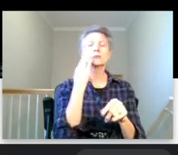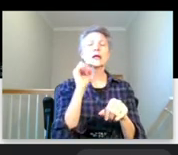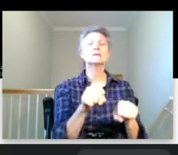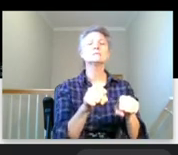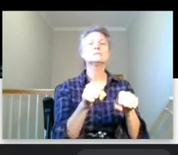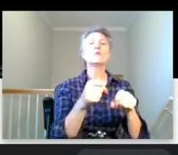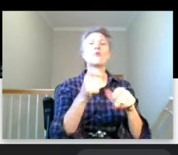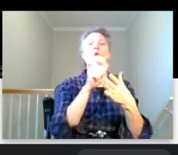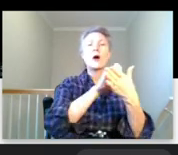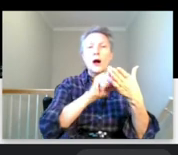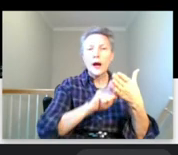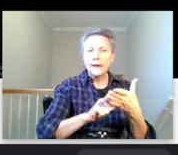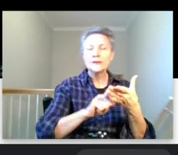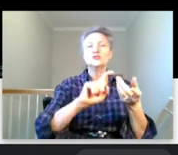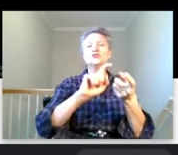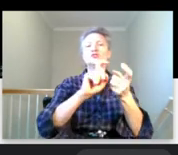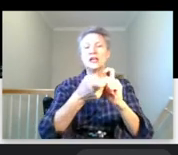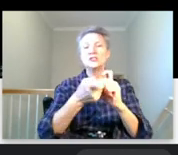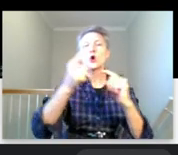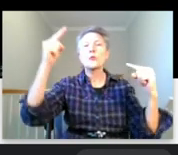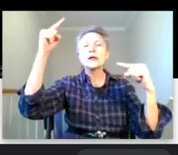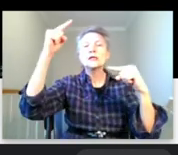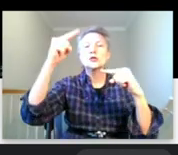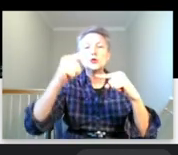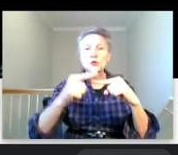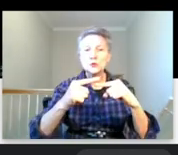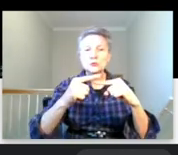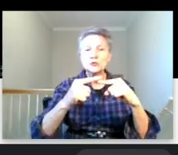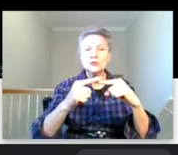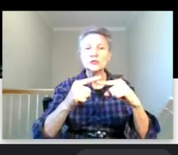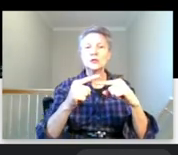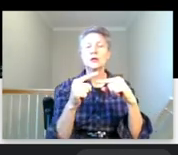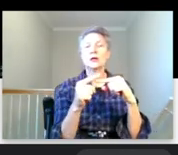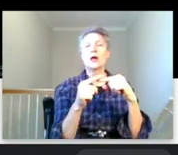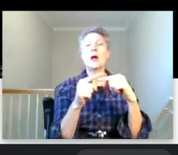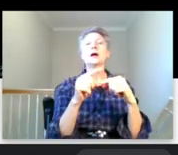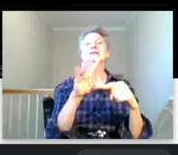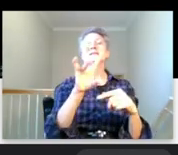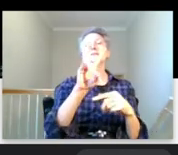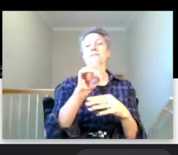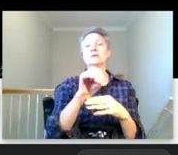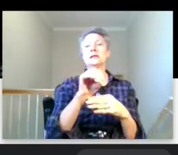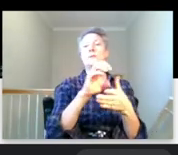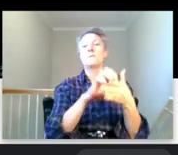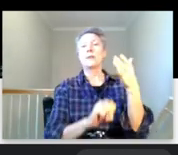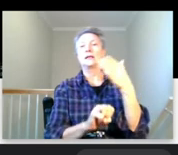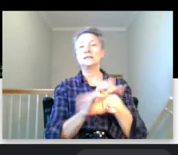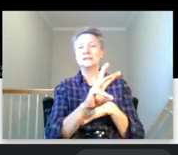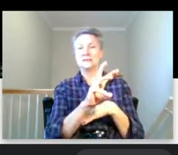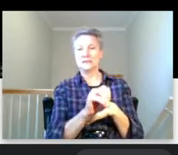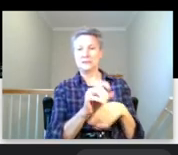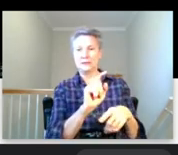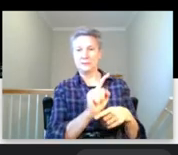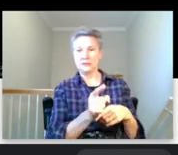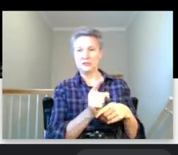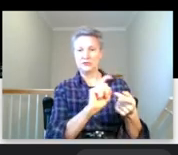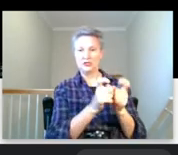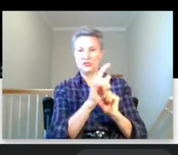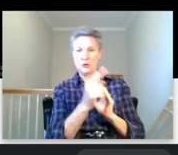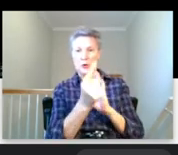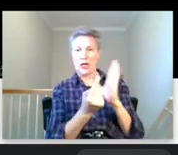this in a better way, right? I could take 60 minutes out of these 70 minutes and change that to